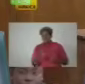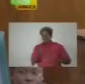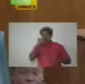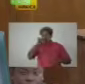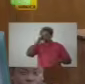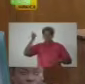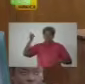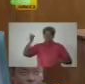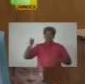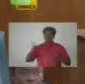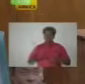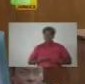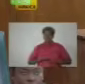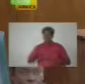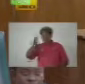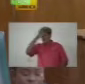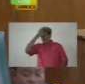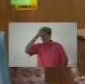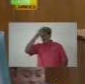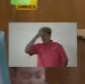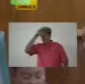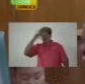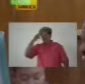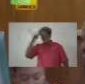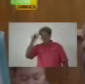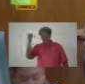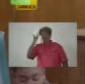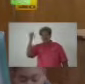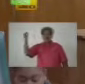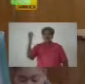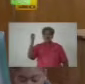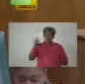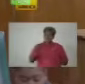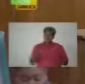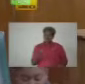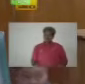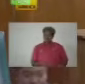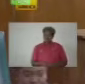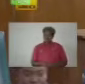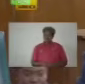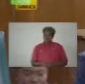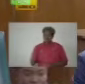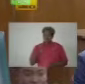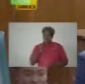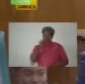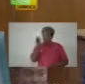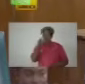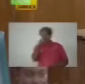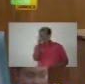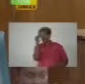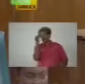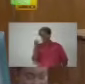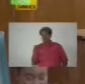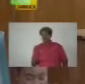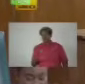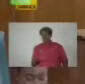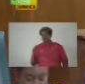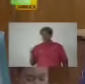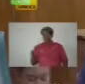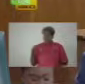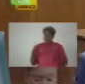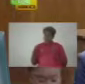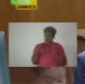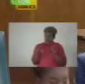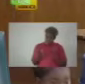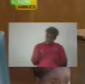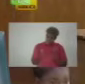best baby father for ideas. And I put it to you that that claim cannot